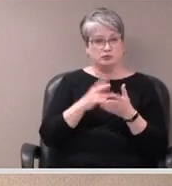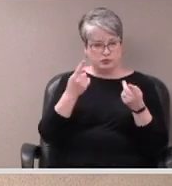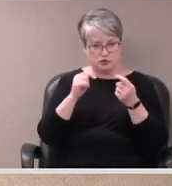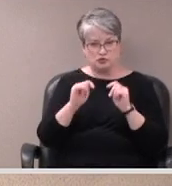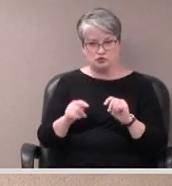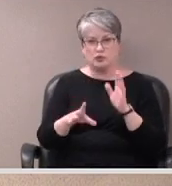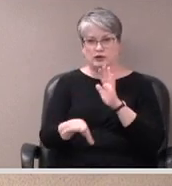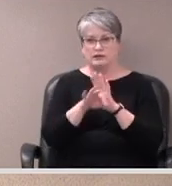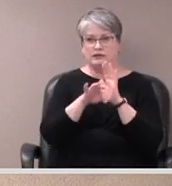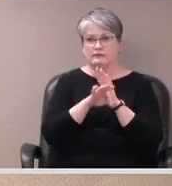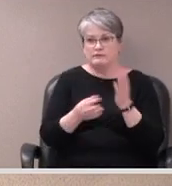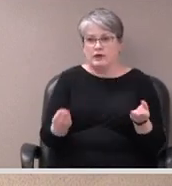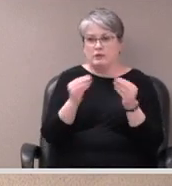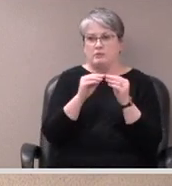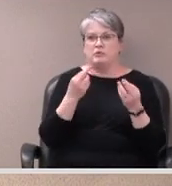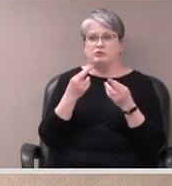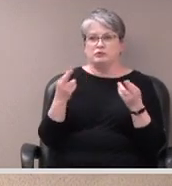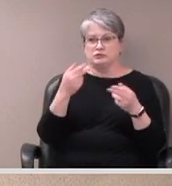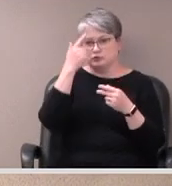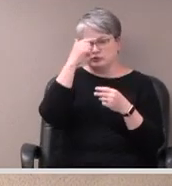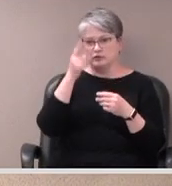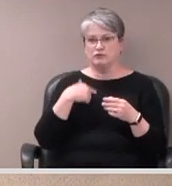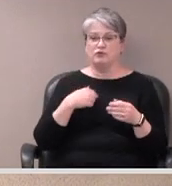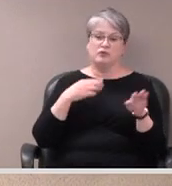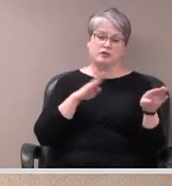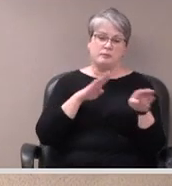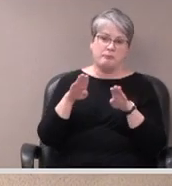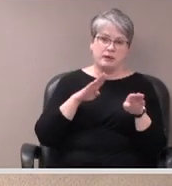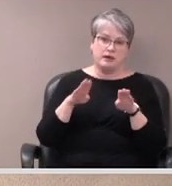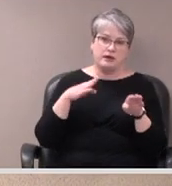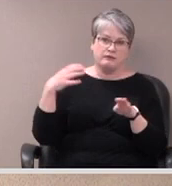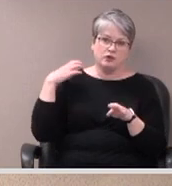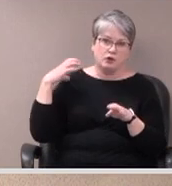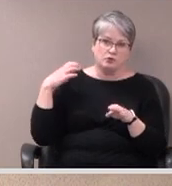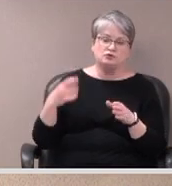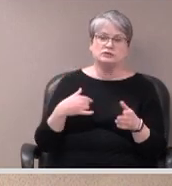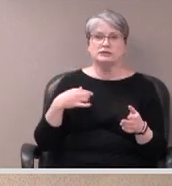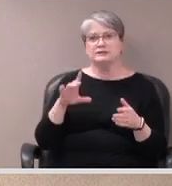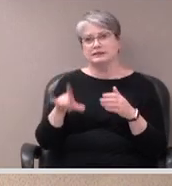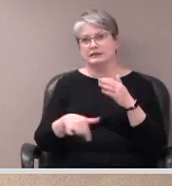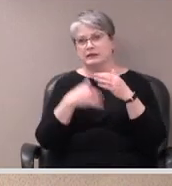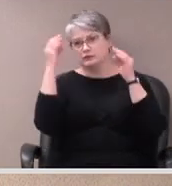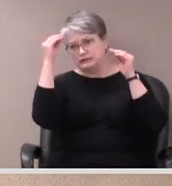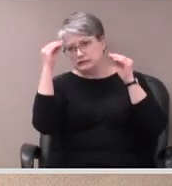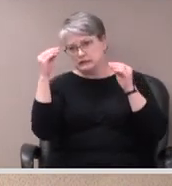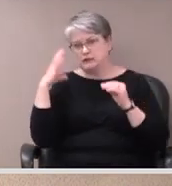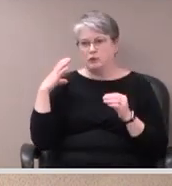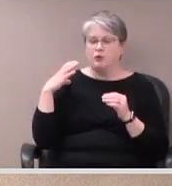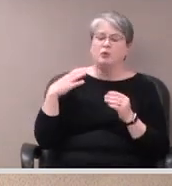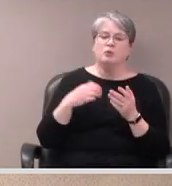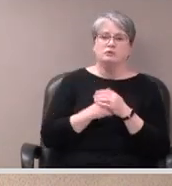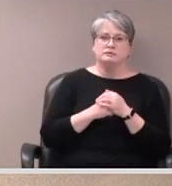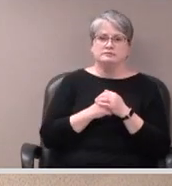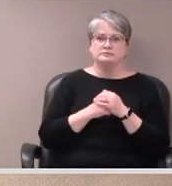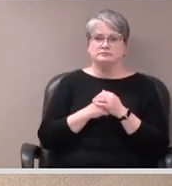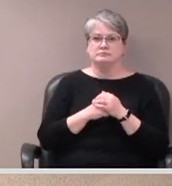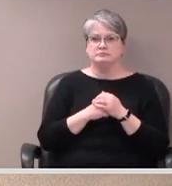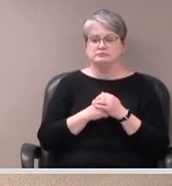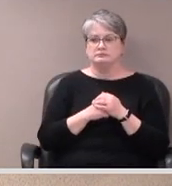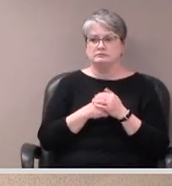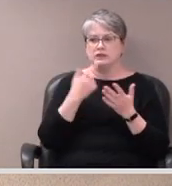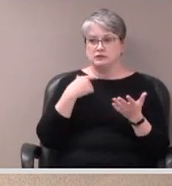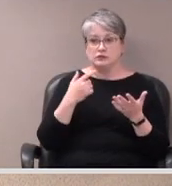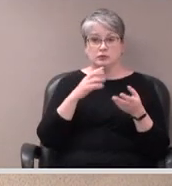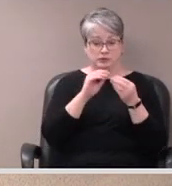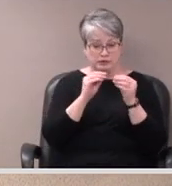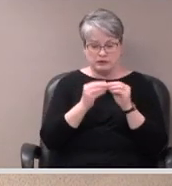resources. A couple schools, behavior coaches, additional instructional coach. So we did that as the scores